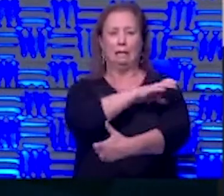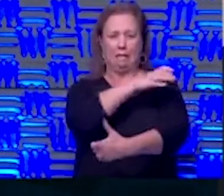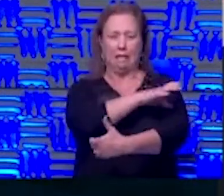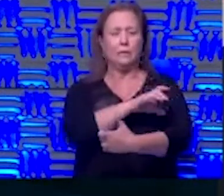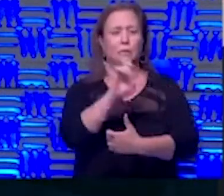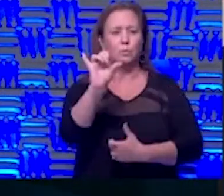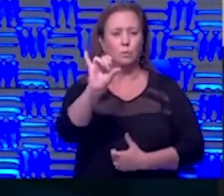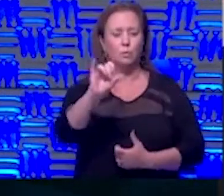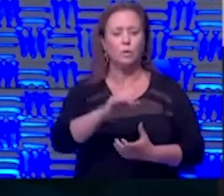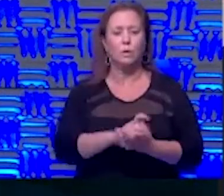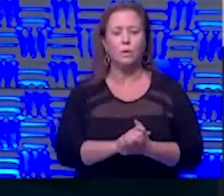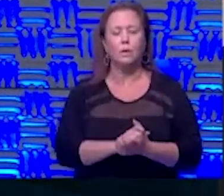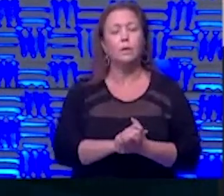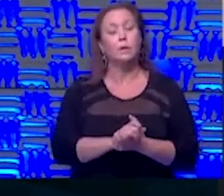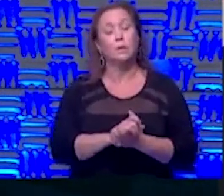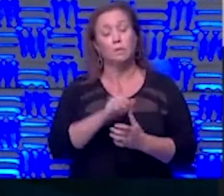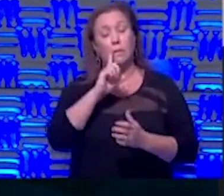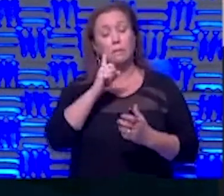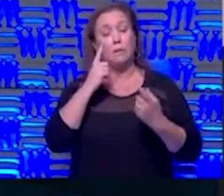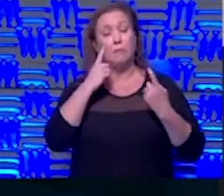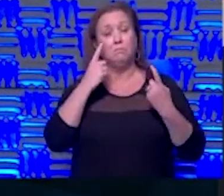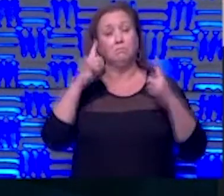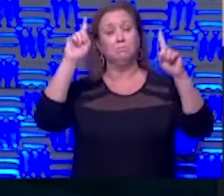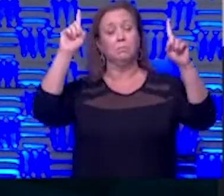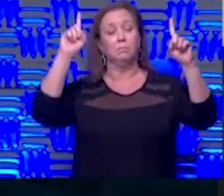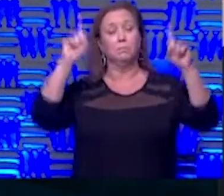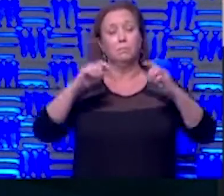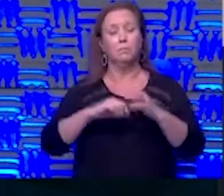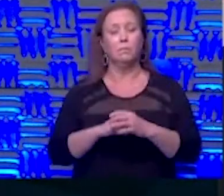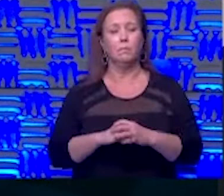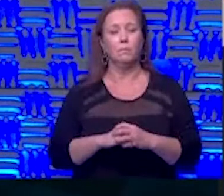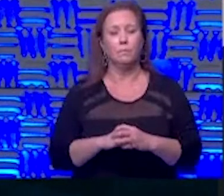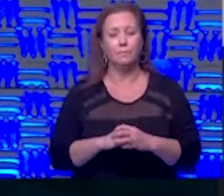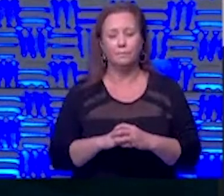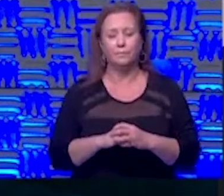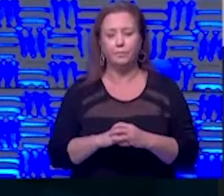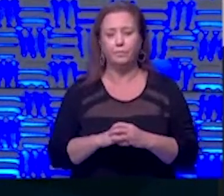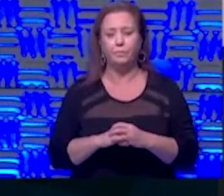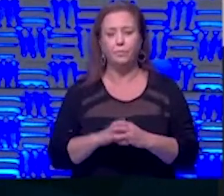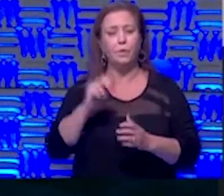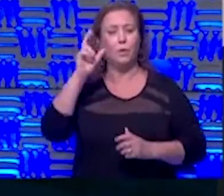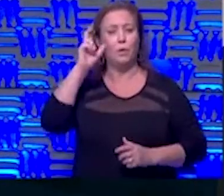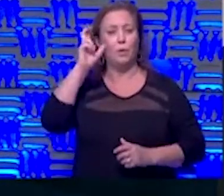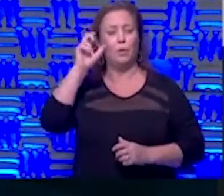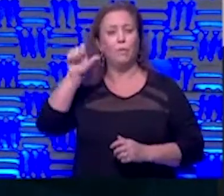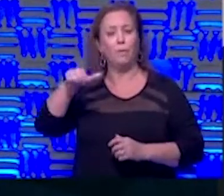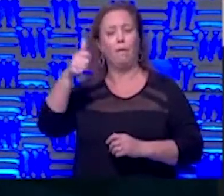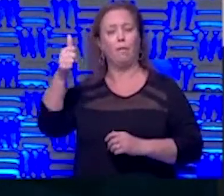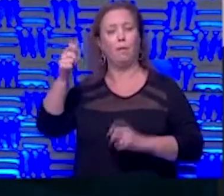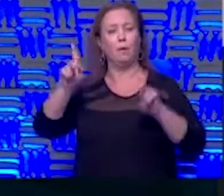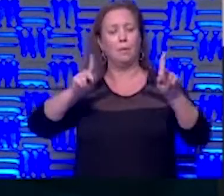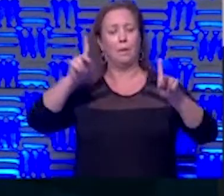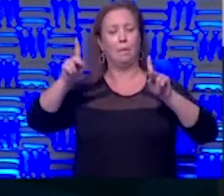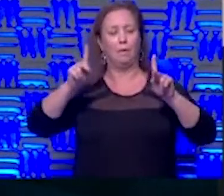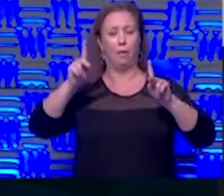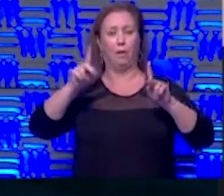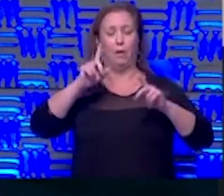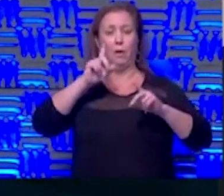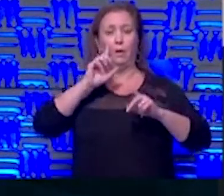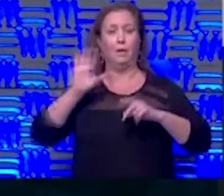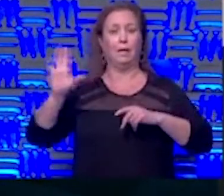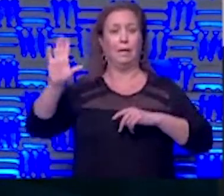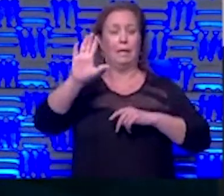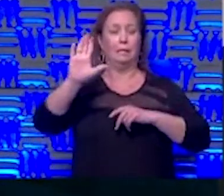clinics. So that's gone well. You heard from your other guest about really getting his